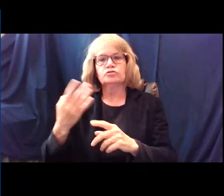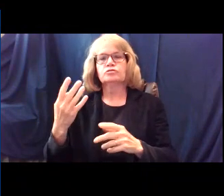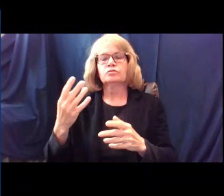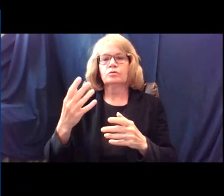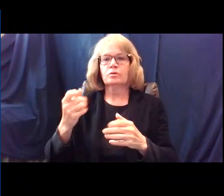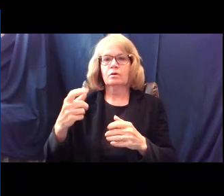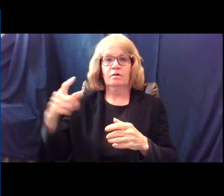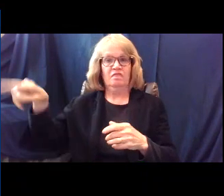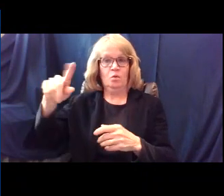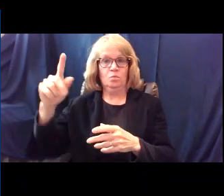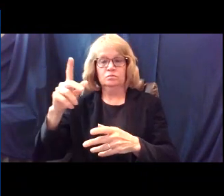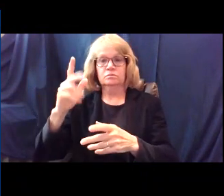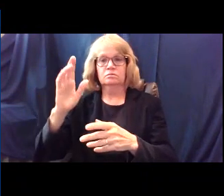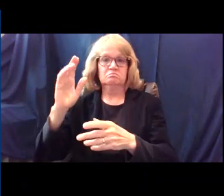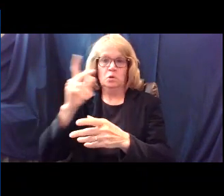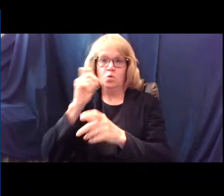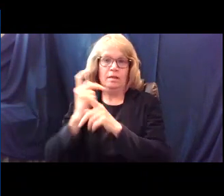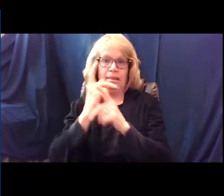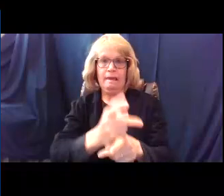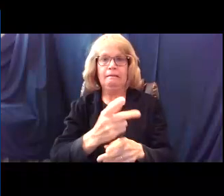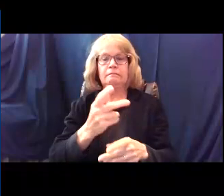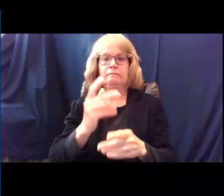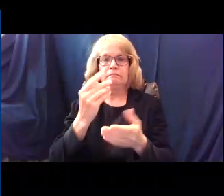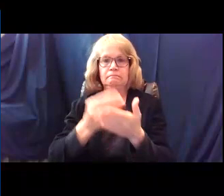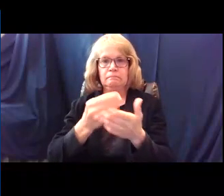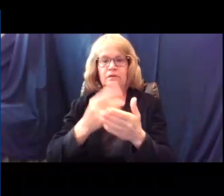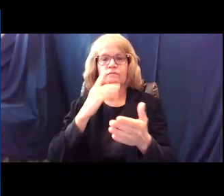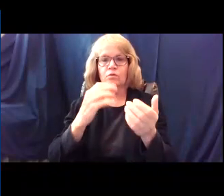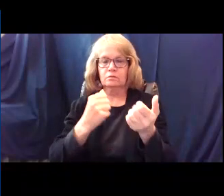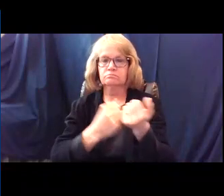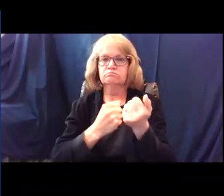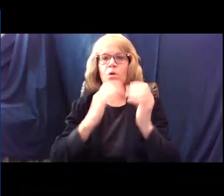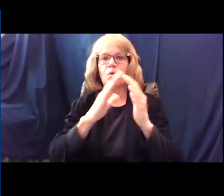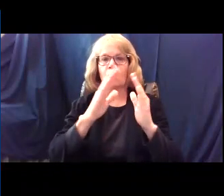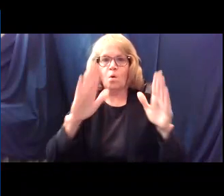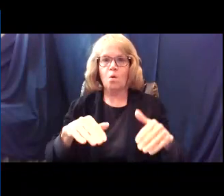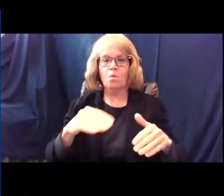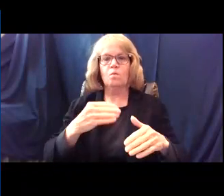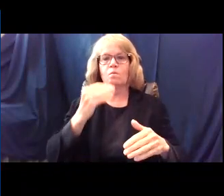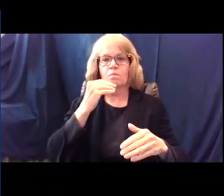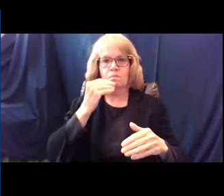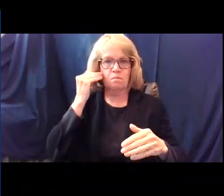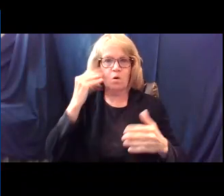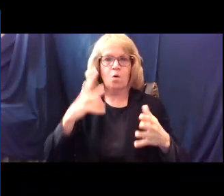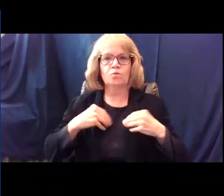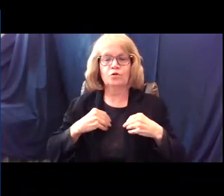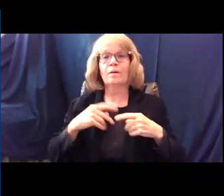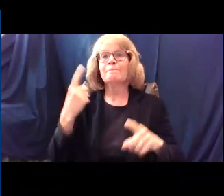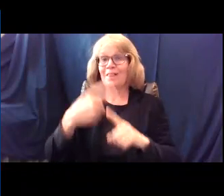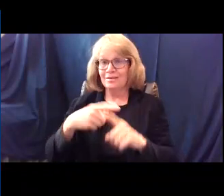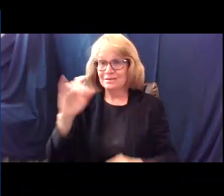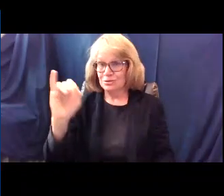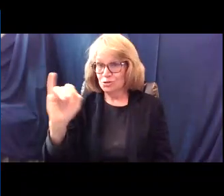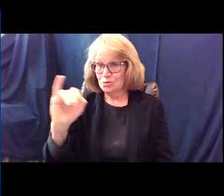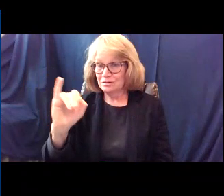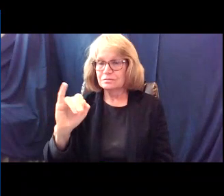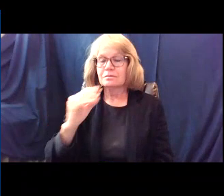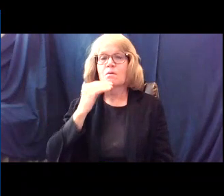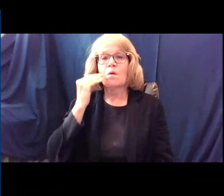lending institutions that support home ownership, as well as insurance, whether that's homeowners